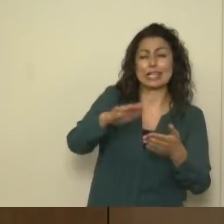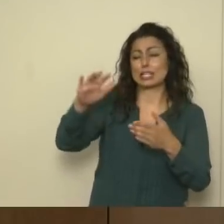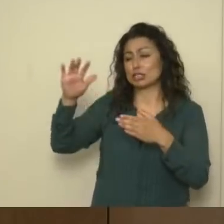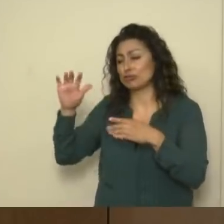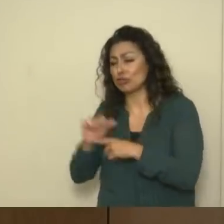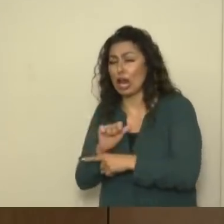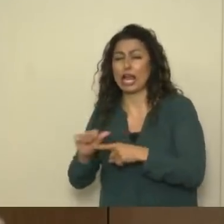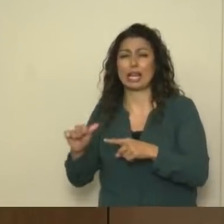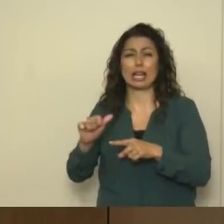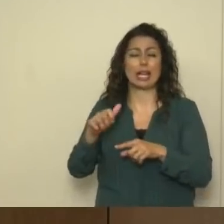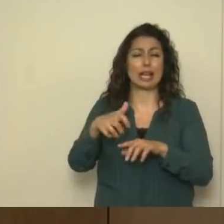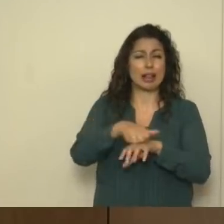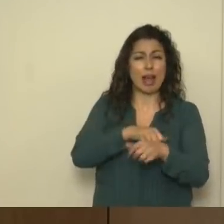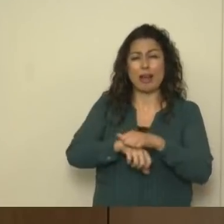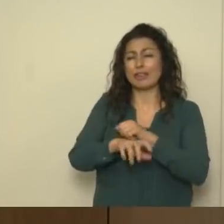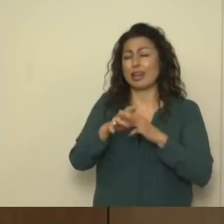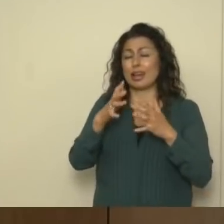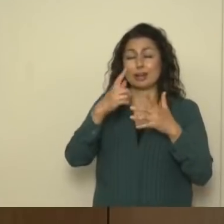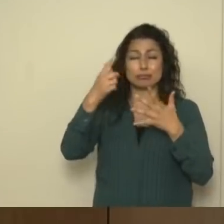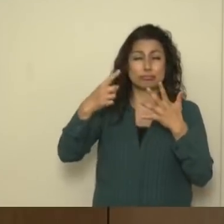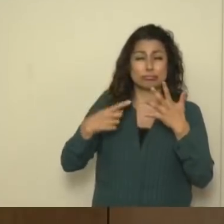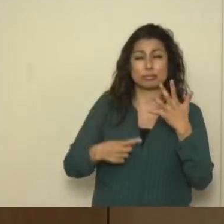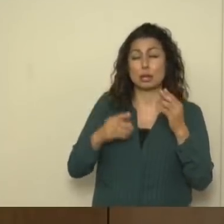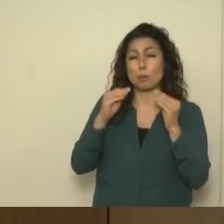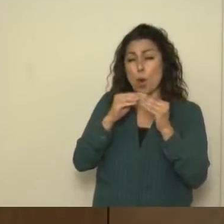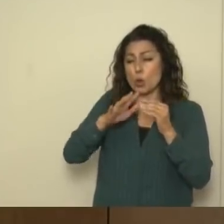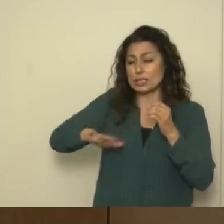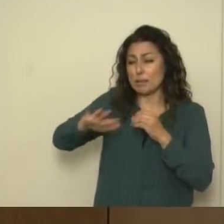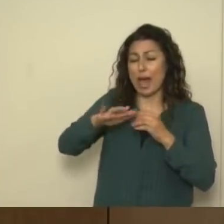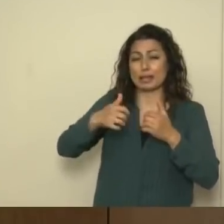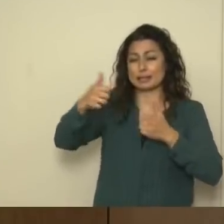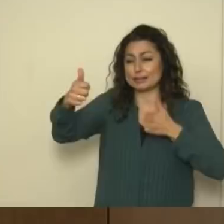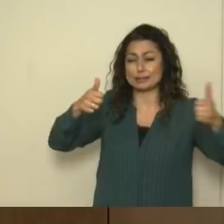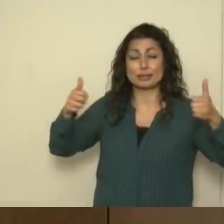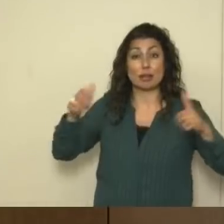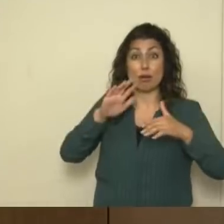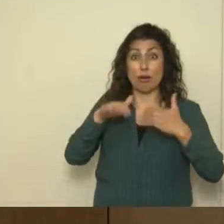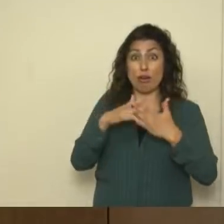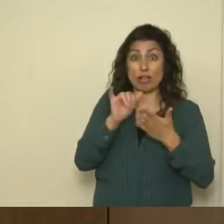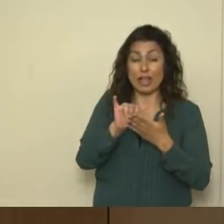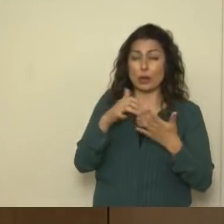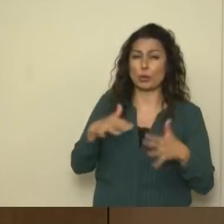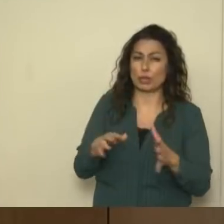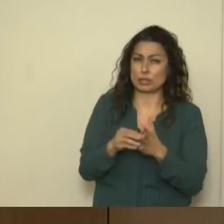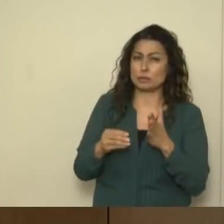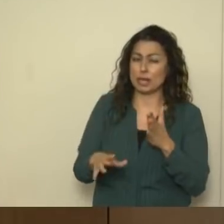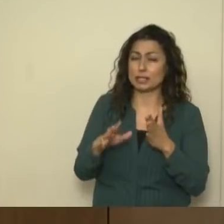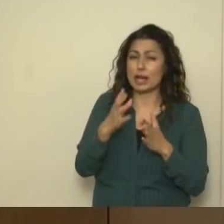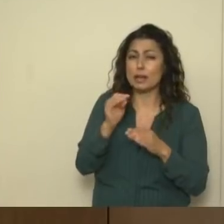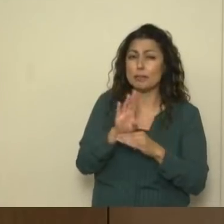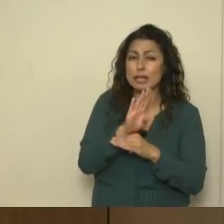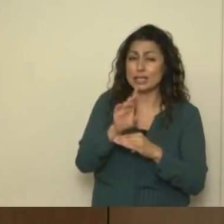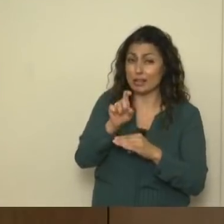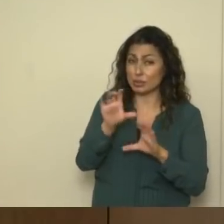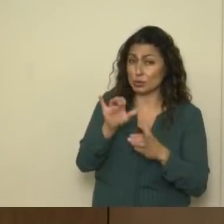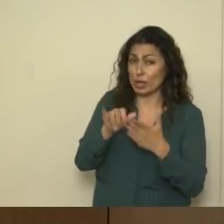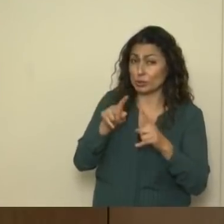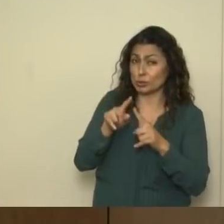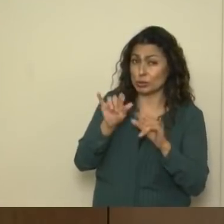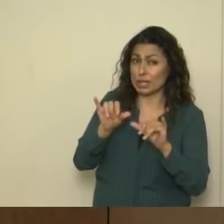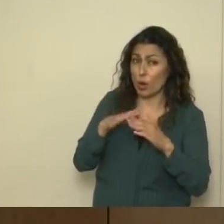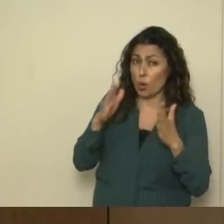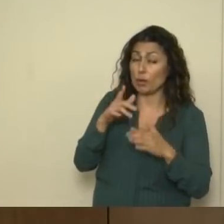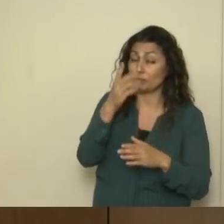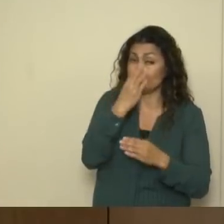training, social distancing, more spaces for kids, all of that is expensive. And businesses who are having to do that to stay open will tell